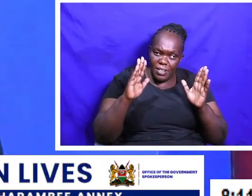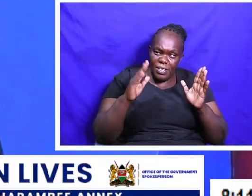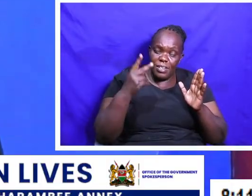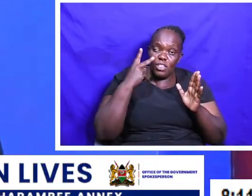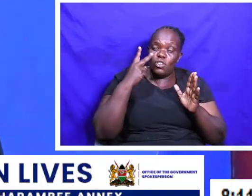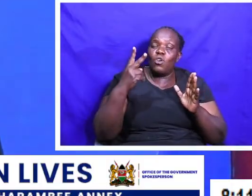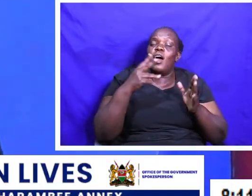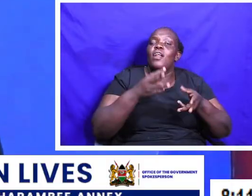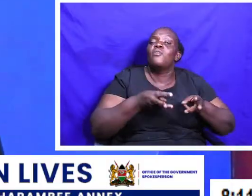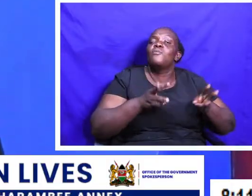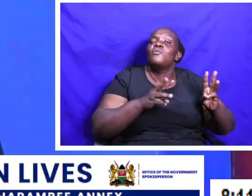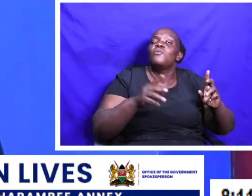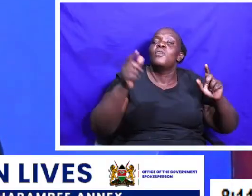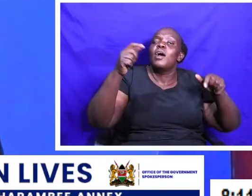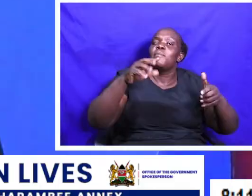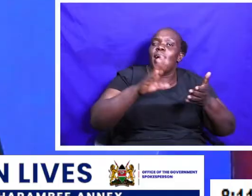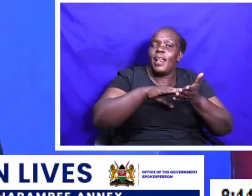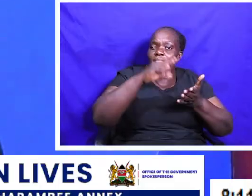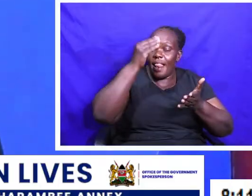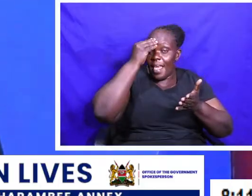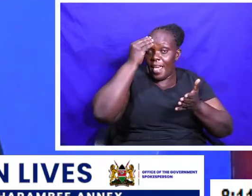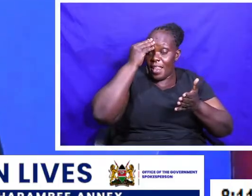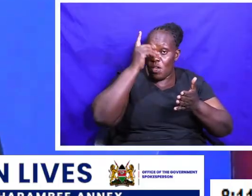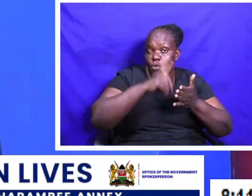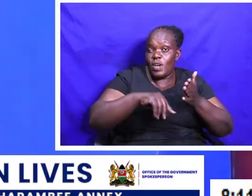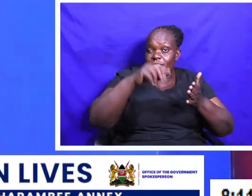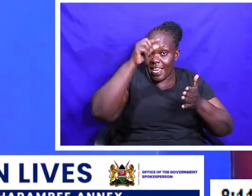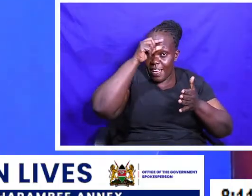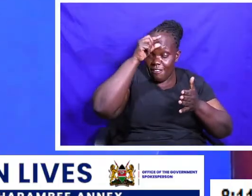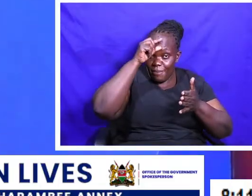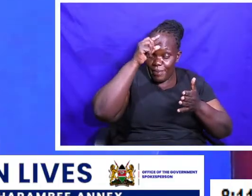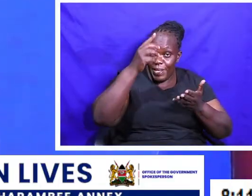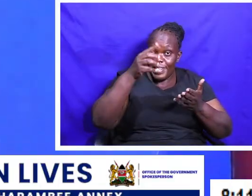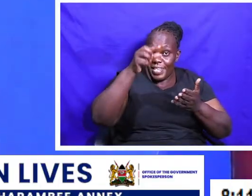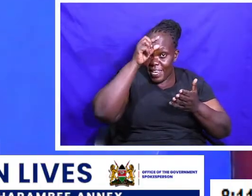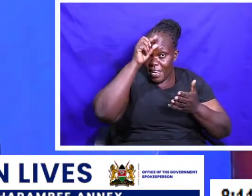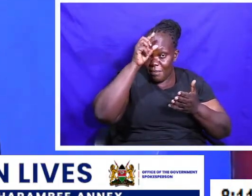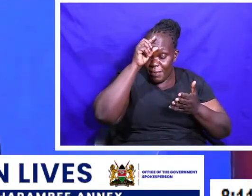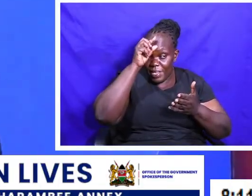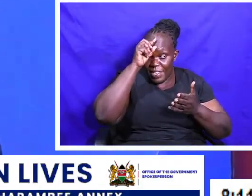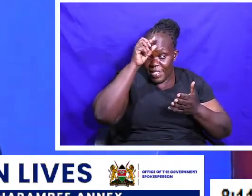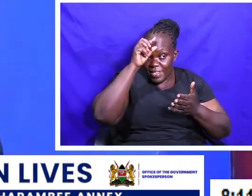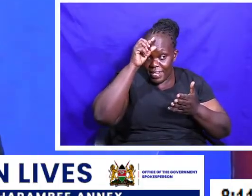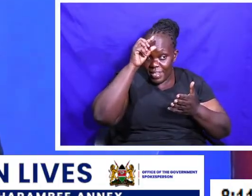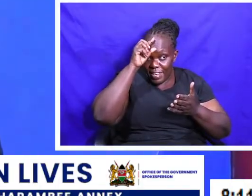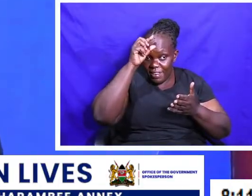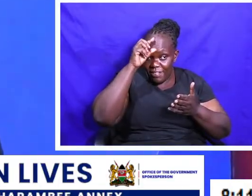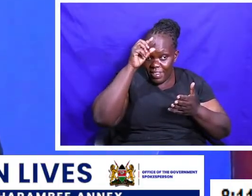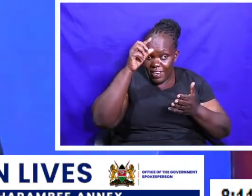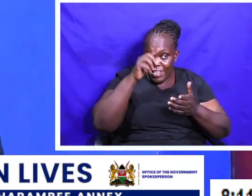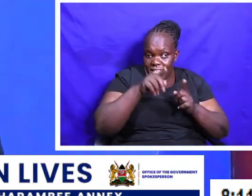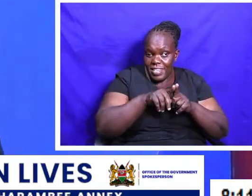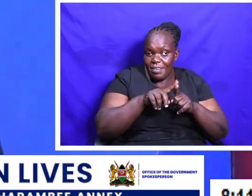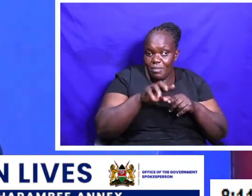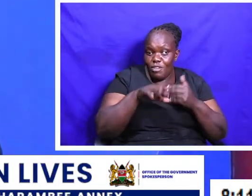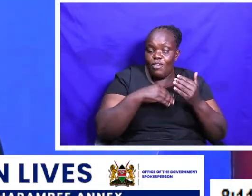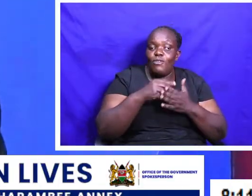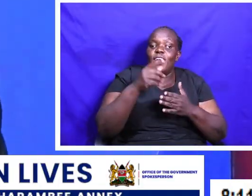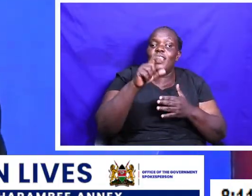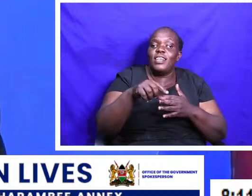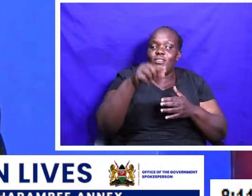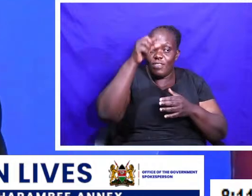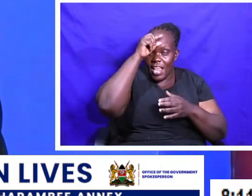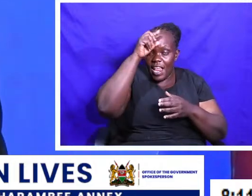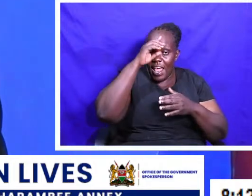we saw an opportunity to come and learn what Sirikali, government, my father was always like, you need to